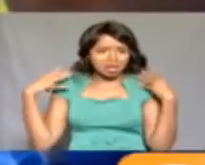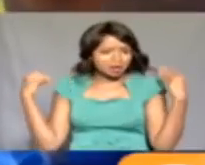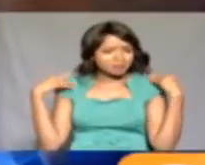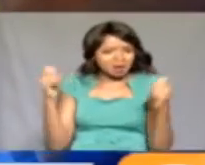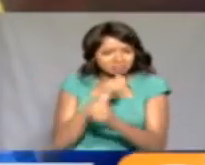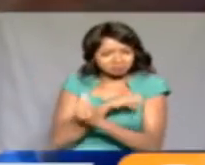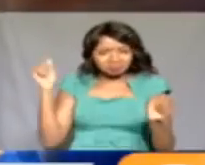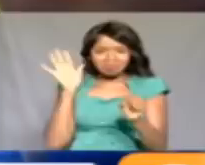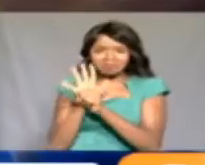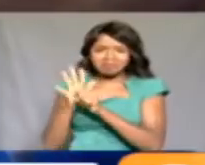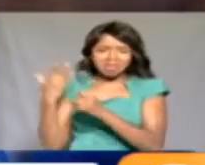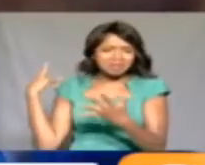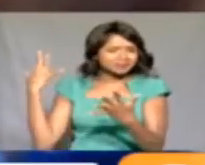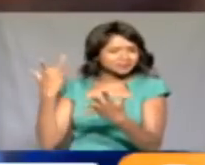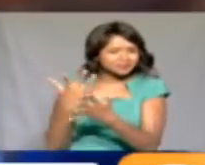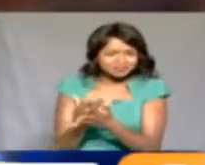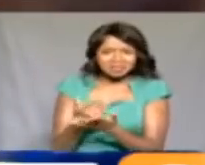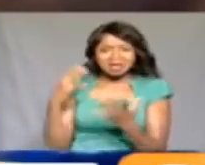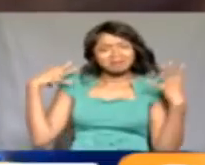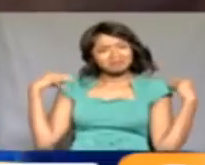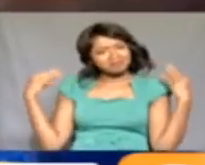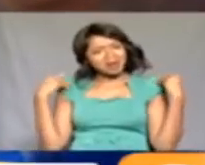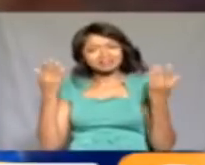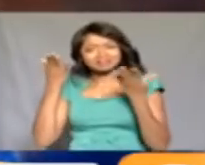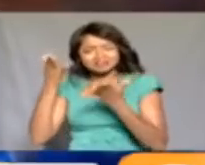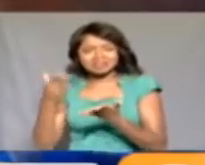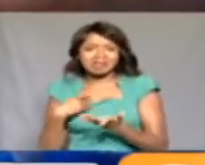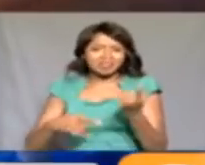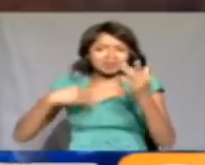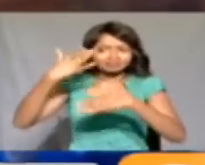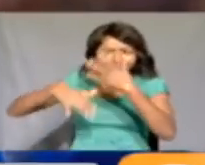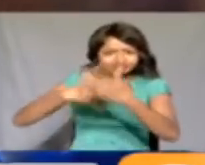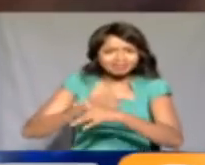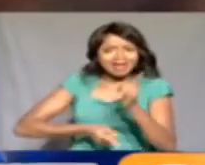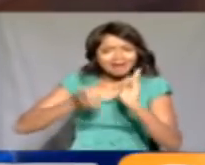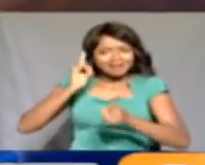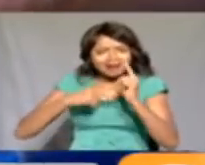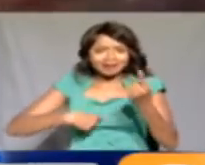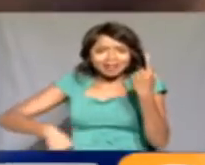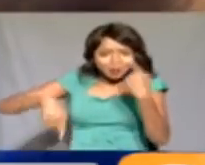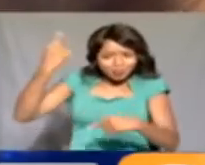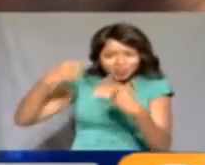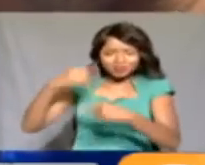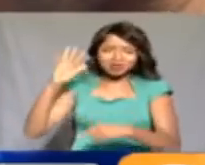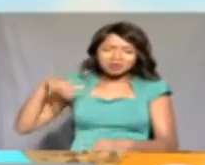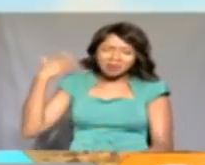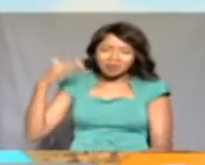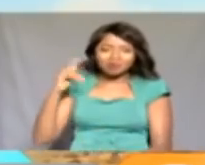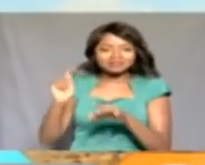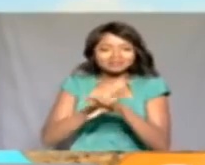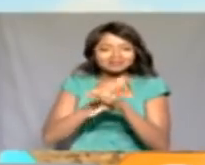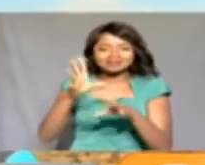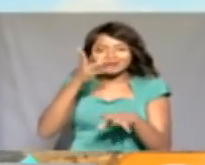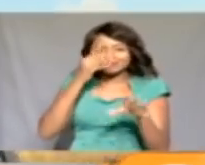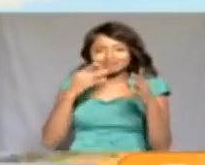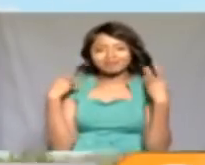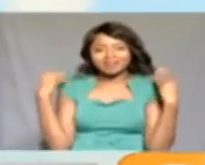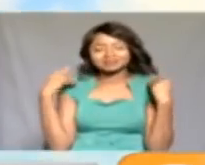been training here. Guys like Paul Tergat, breaking the world record, running five-time cross-country, used to train in Ngong.